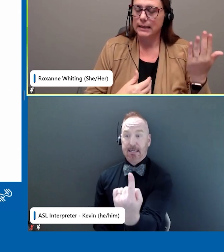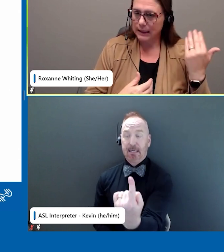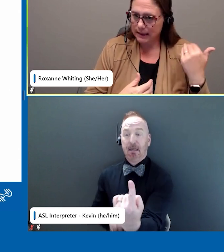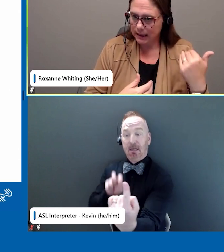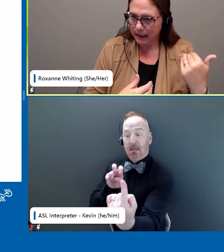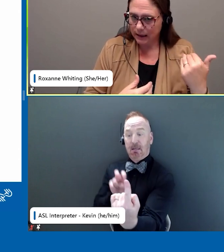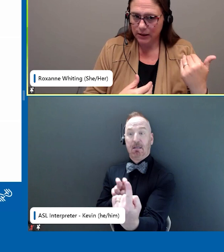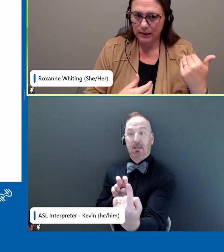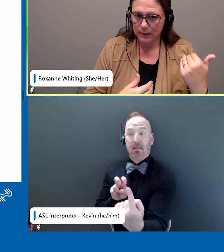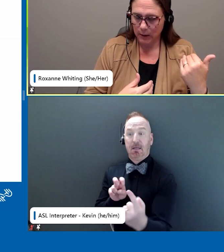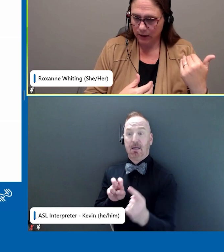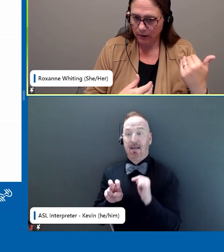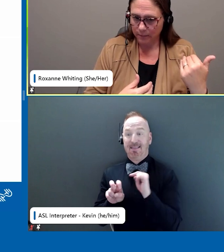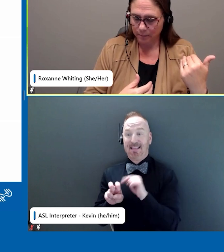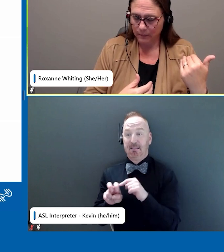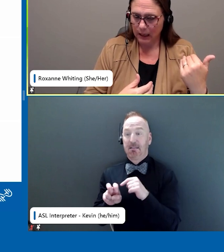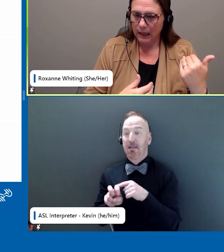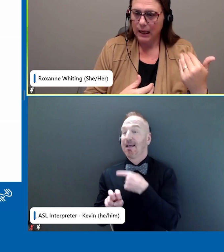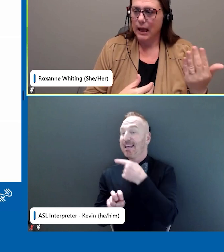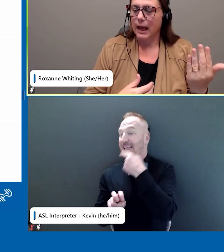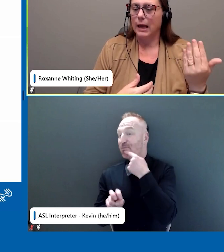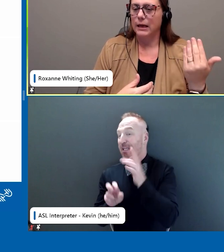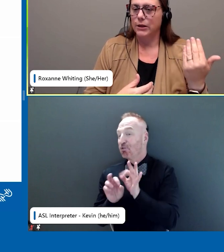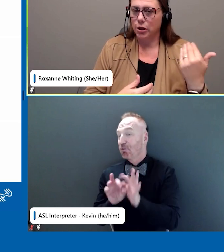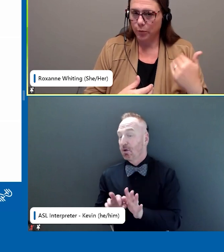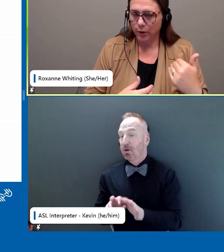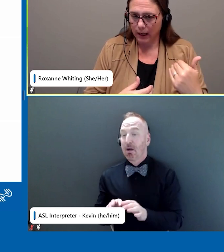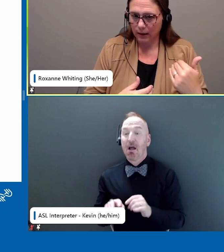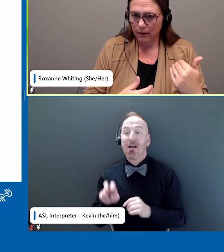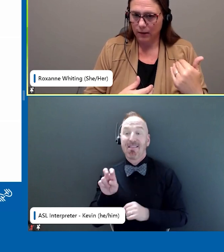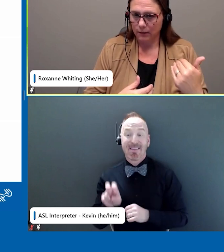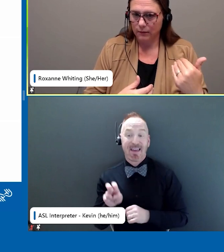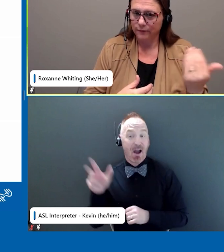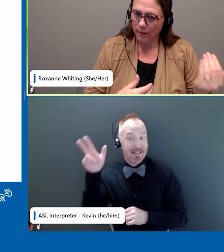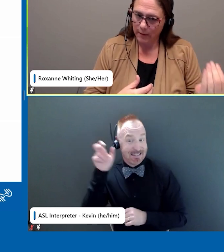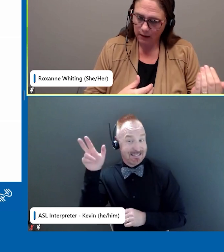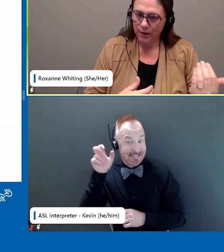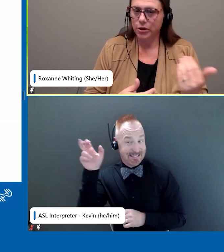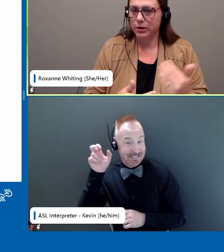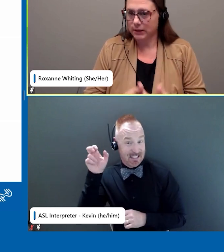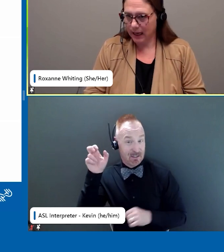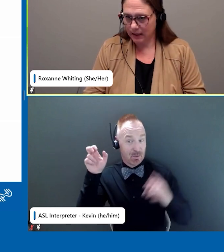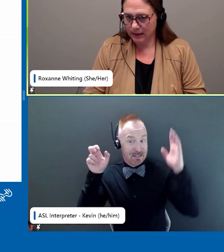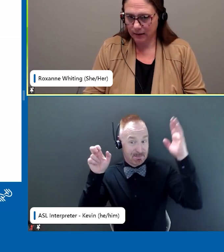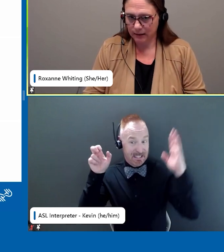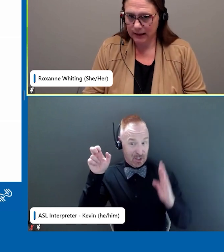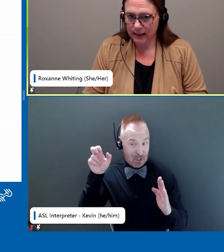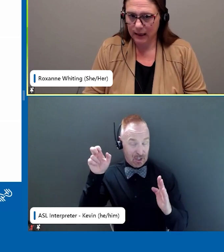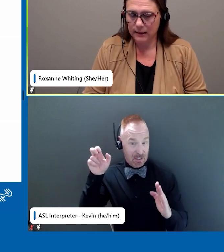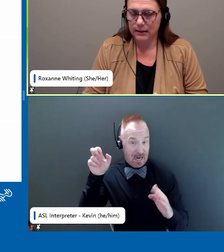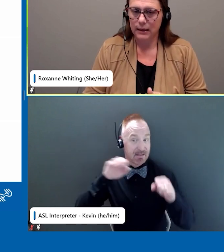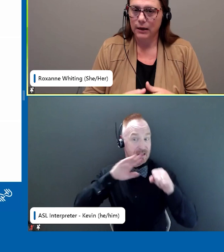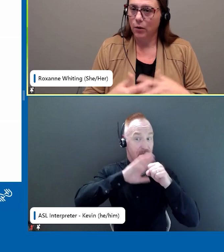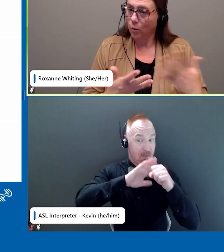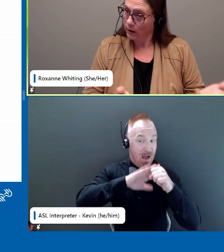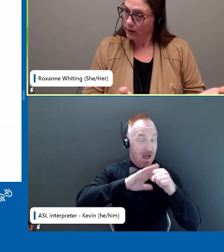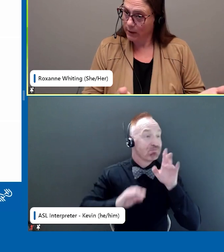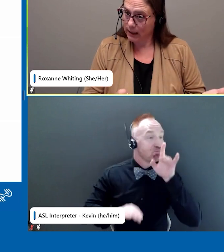is listening to the speaker and interpreting from English to ASL in this